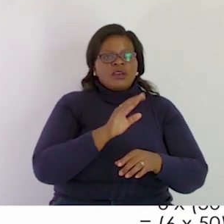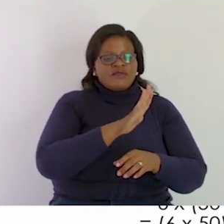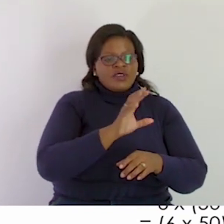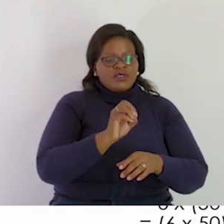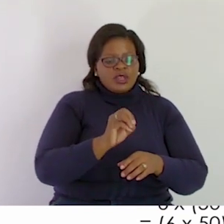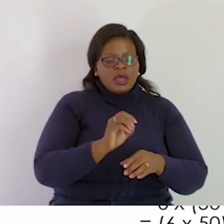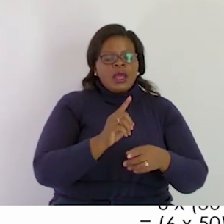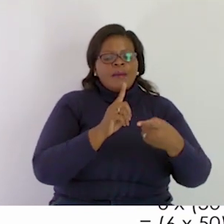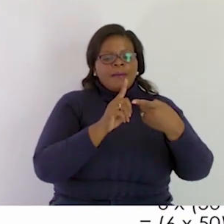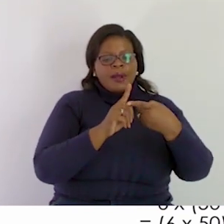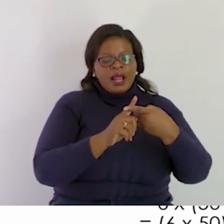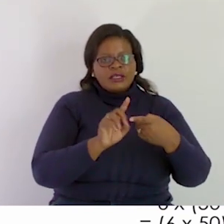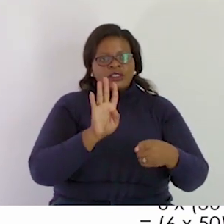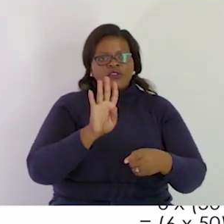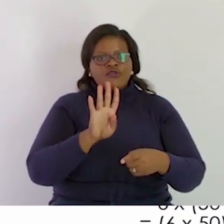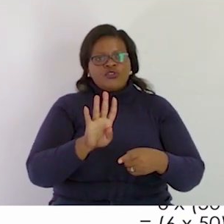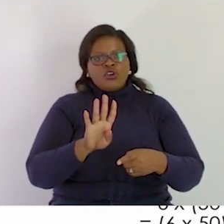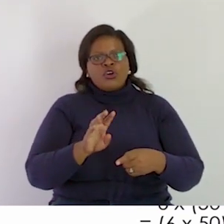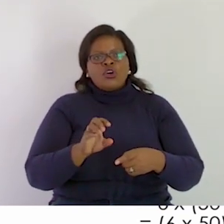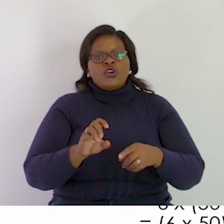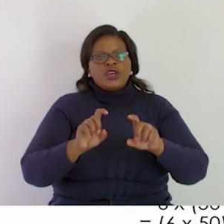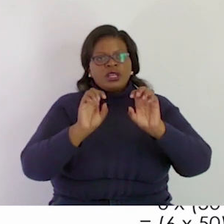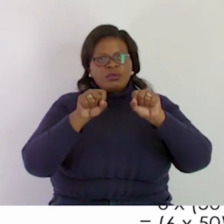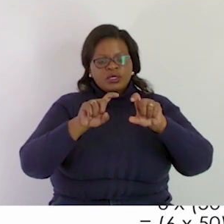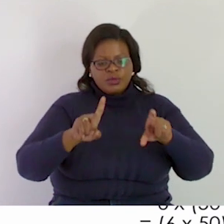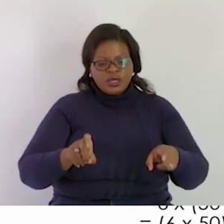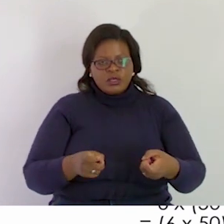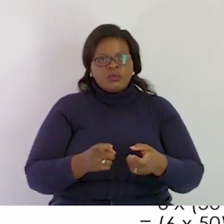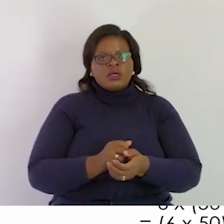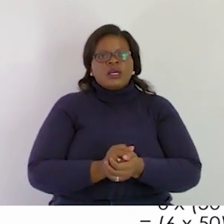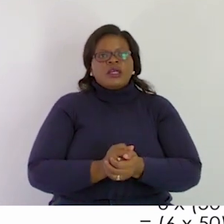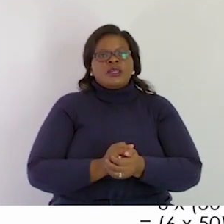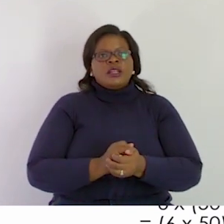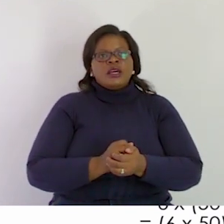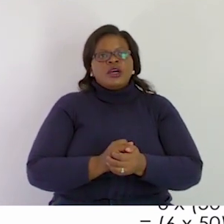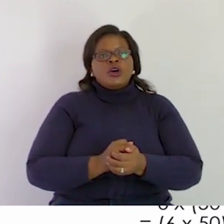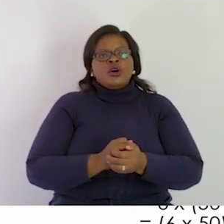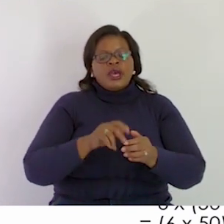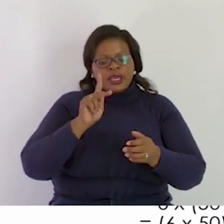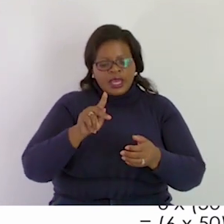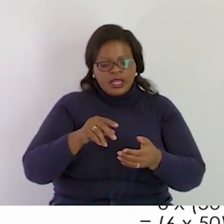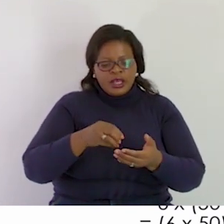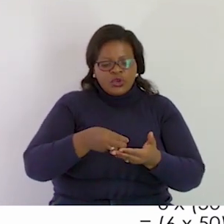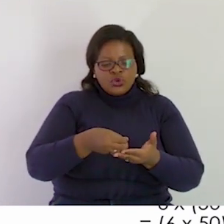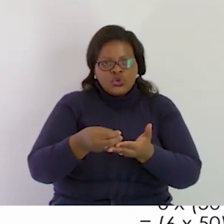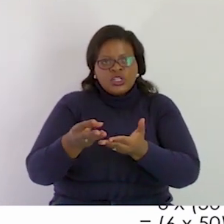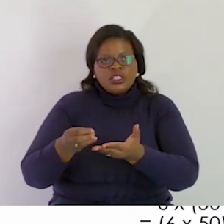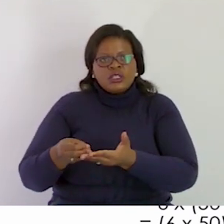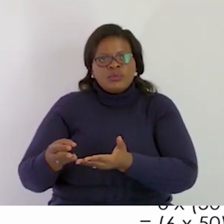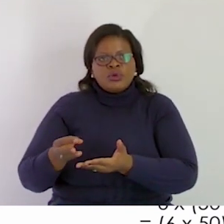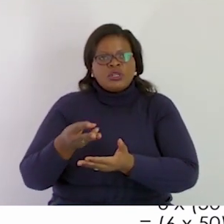be inside the brackets. And then you have to distribute 6 to 50 and 6 to